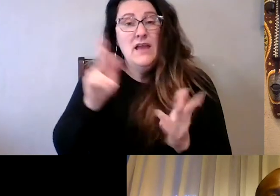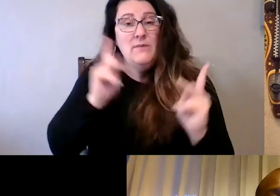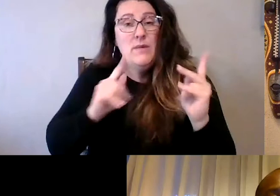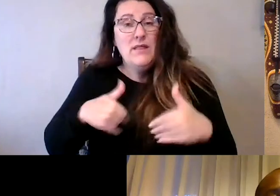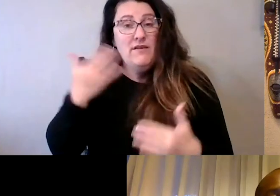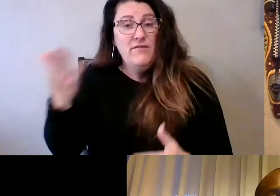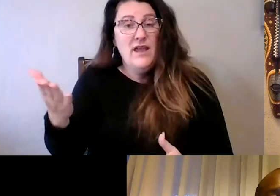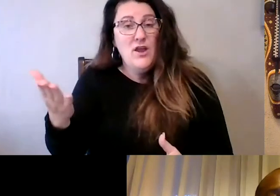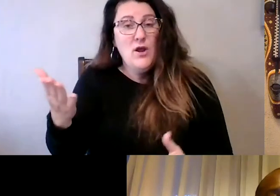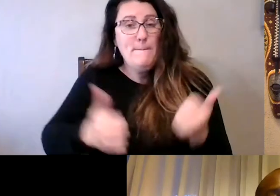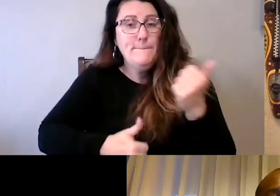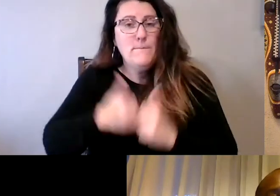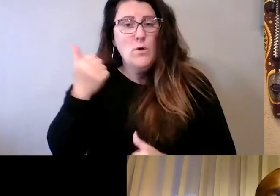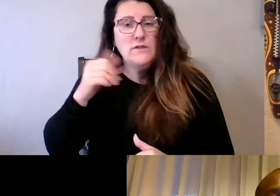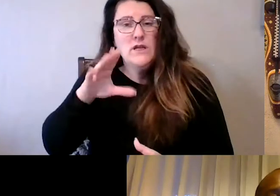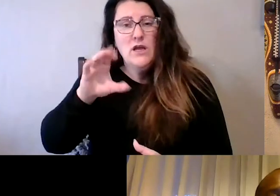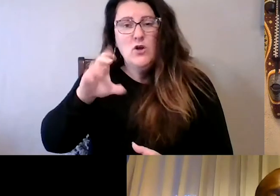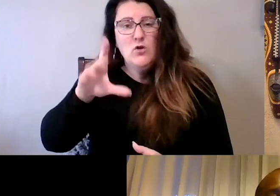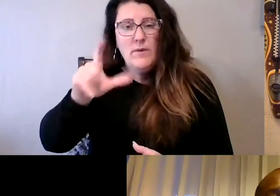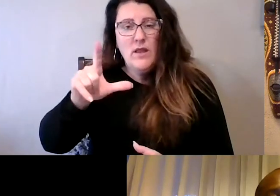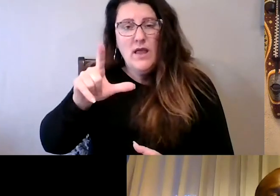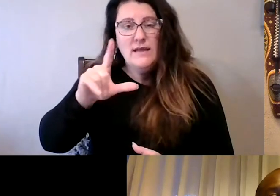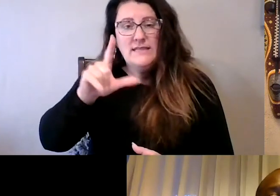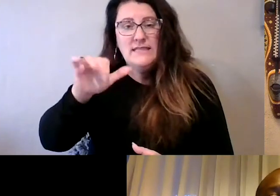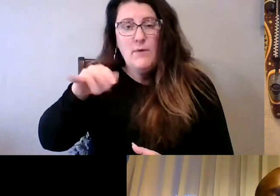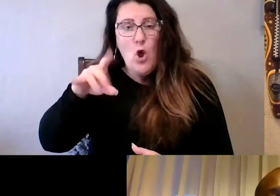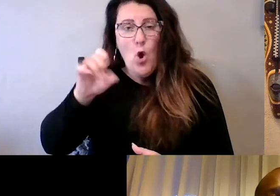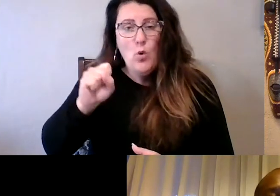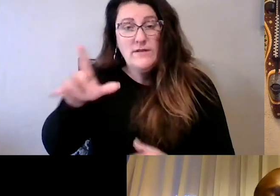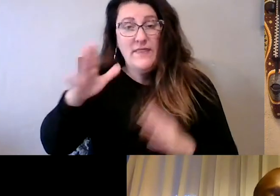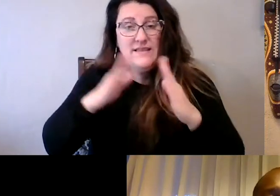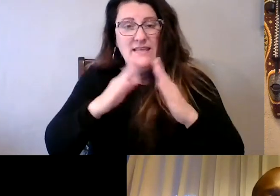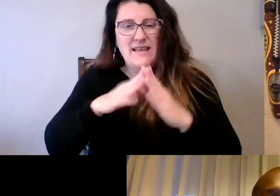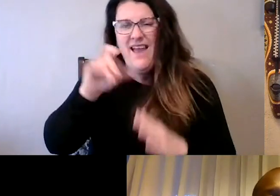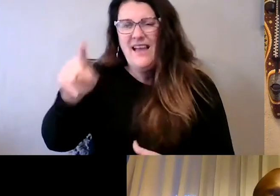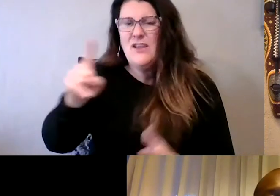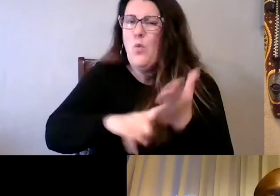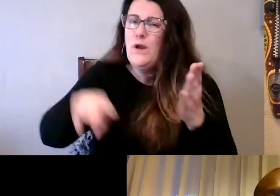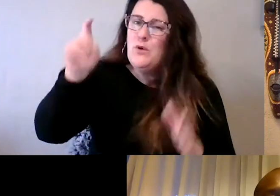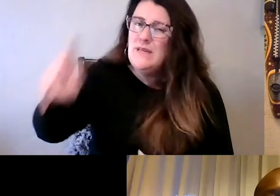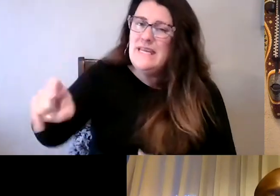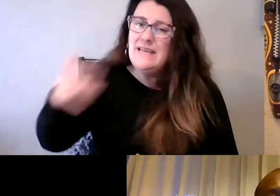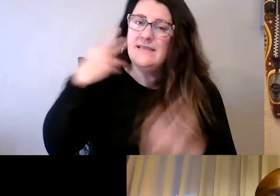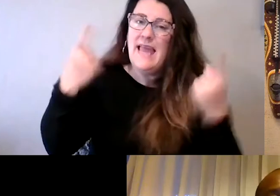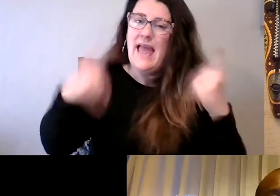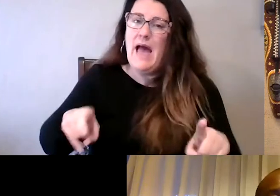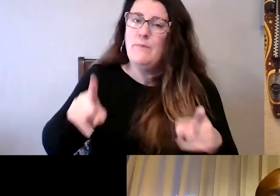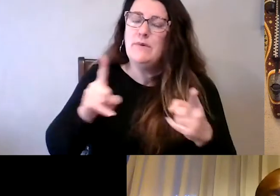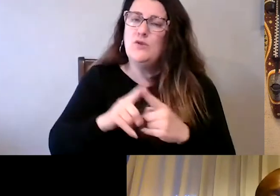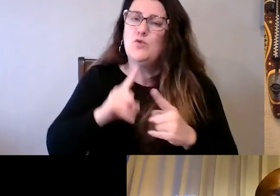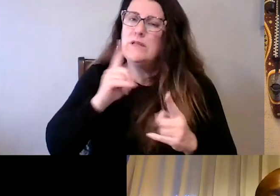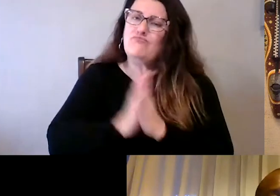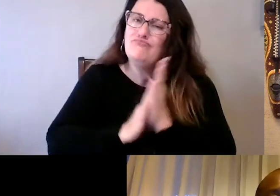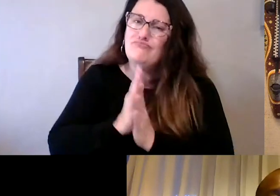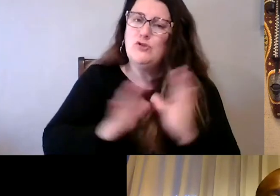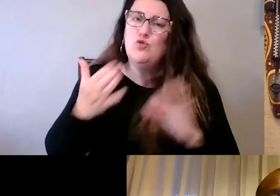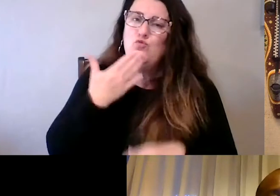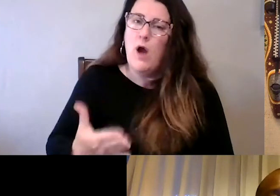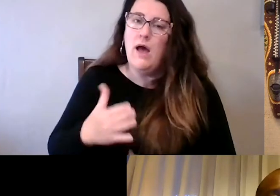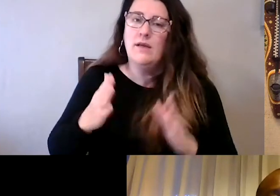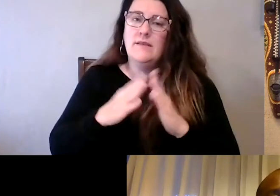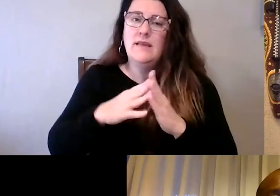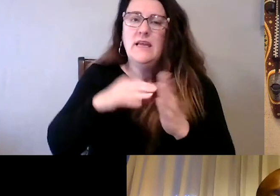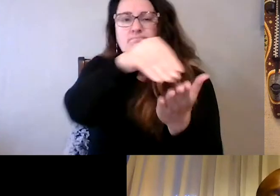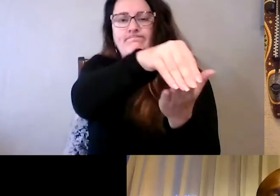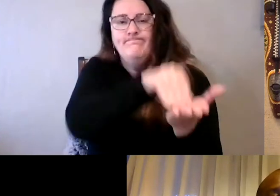most criminalized zip codes in the city and asked them, what do you need to see happen in order to thrive in this city, and wrote a